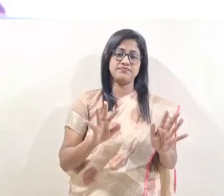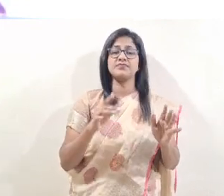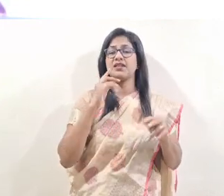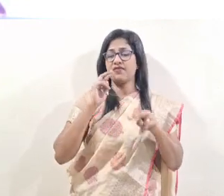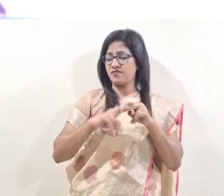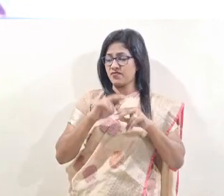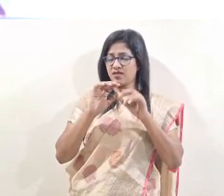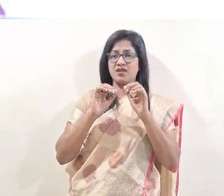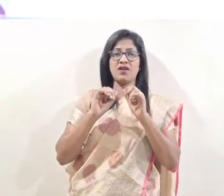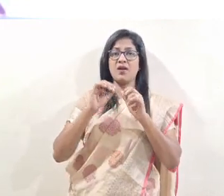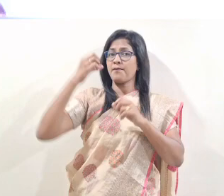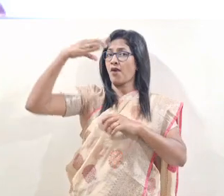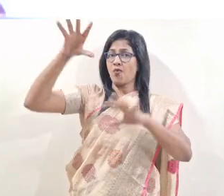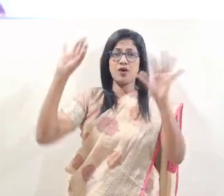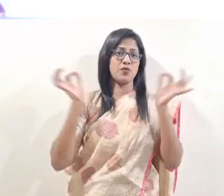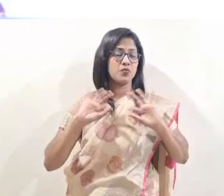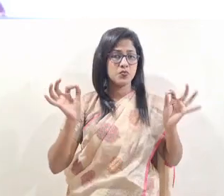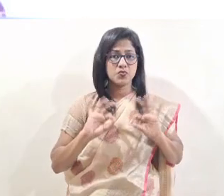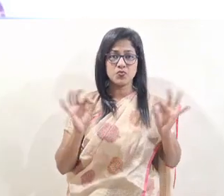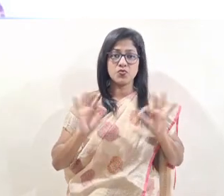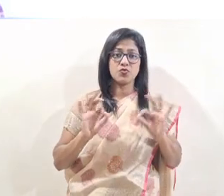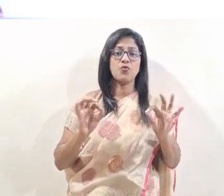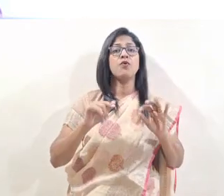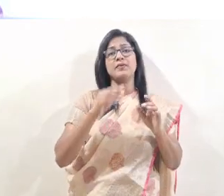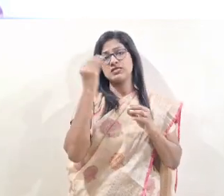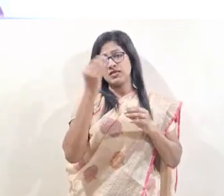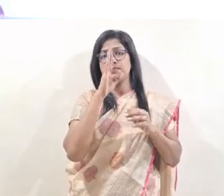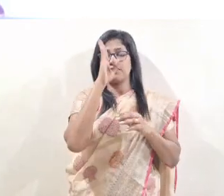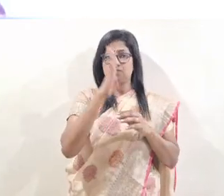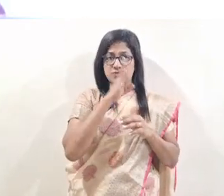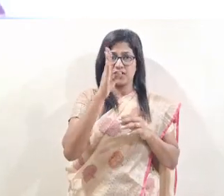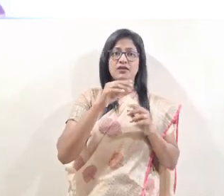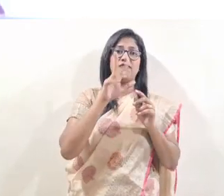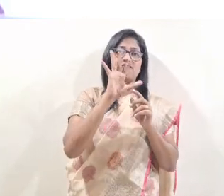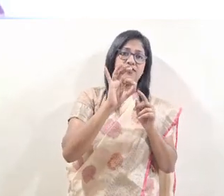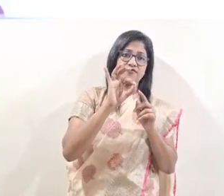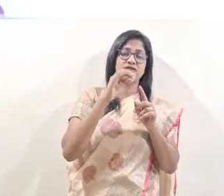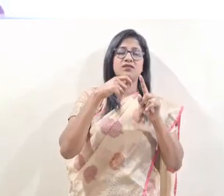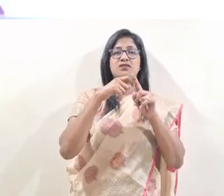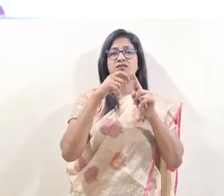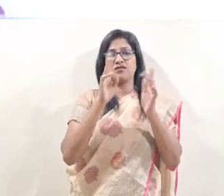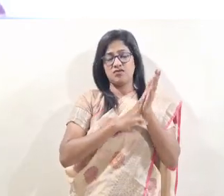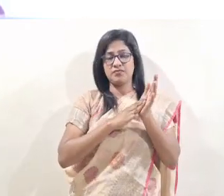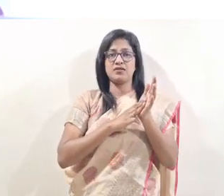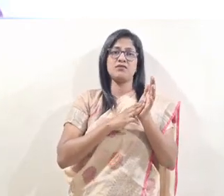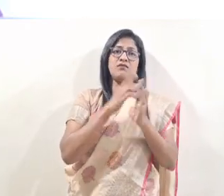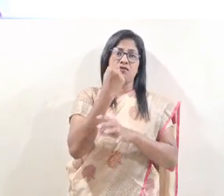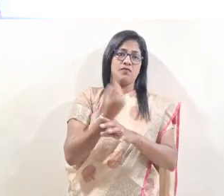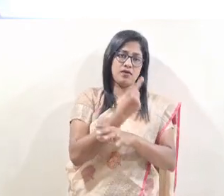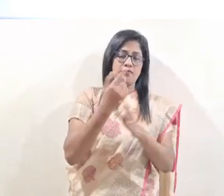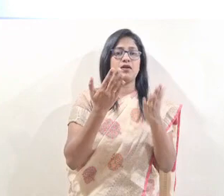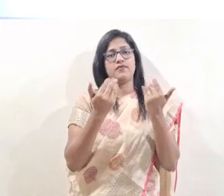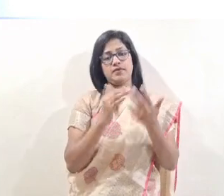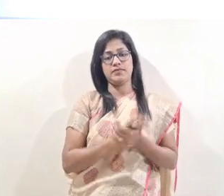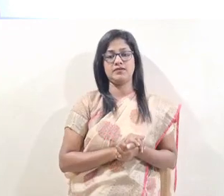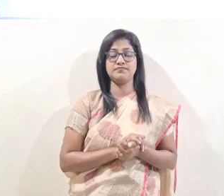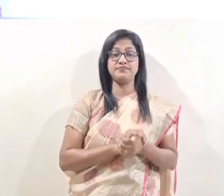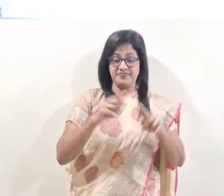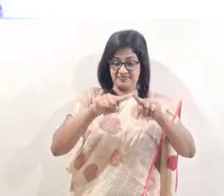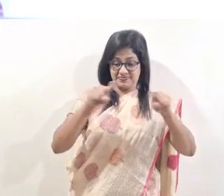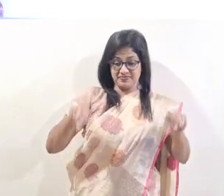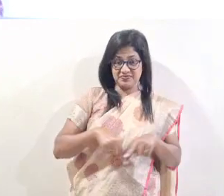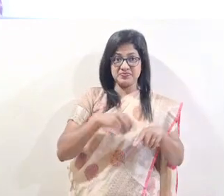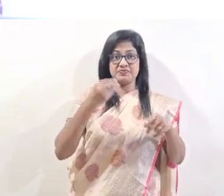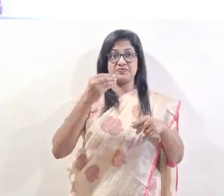any system, without any power, we will be able to run some trains at 50 kmph too. And subsoil